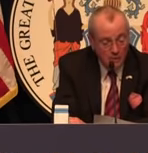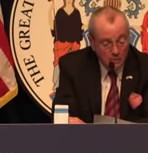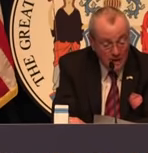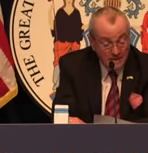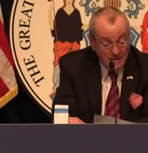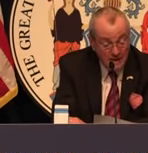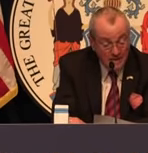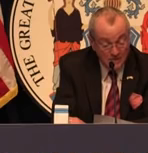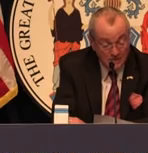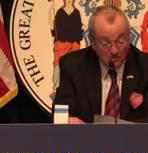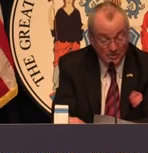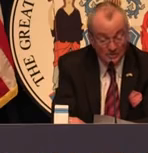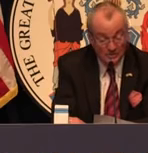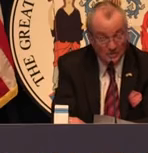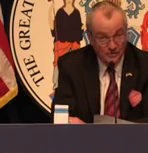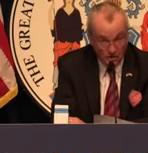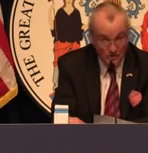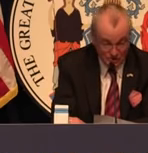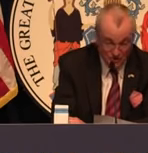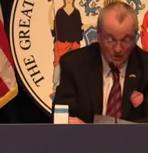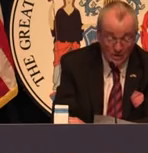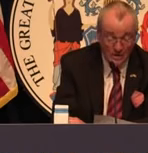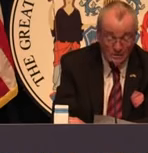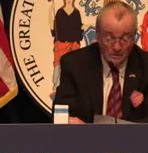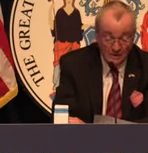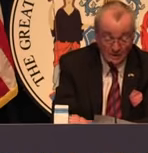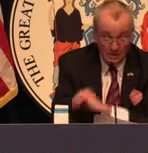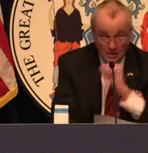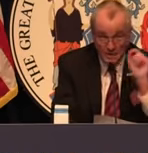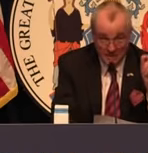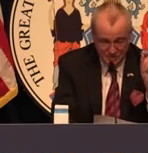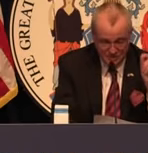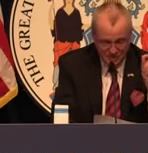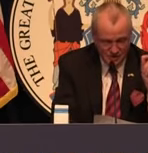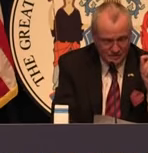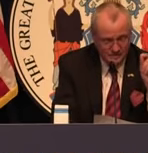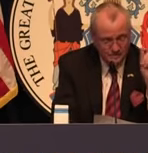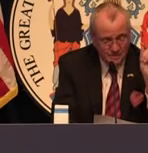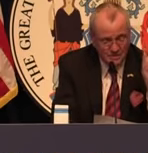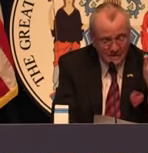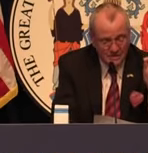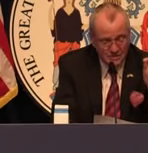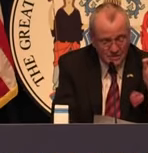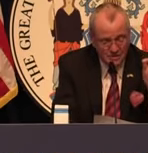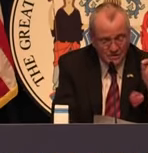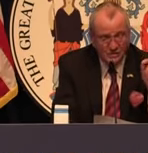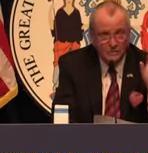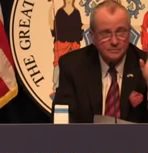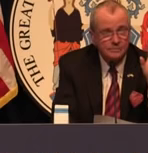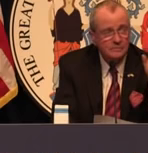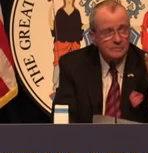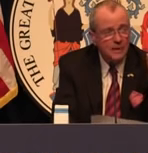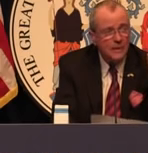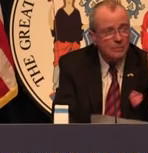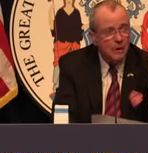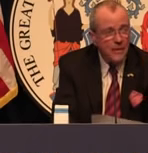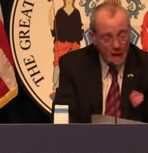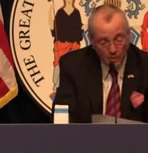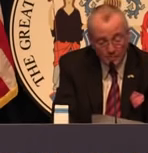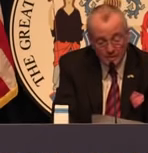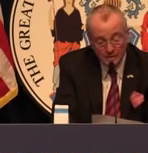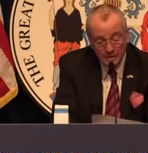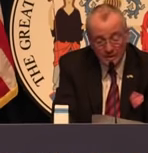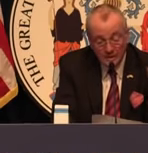parks. We recognize that municipal officials closest to the ground are in the best position to make these decisions that are